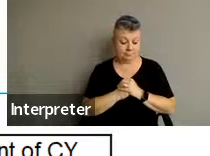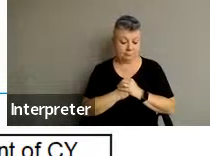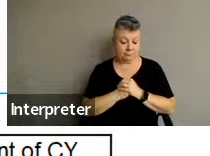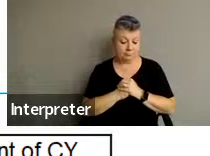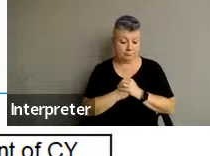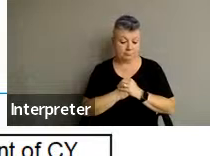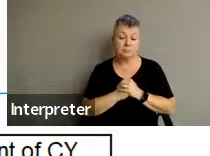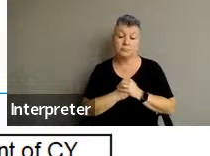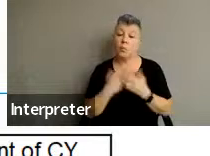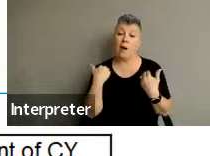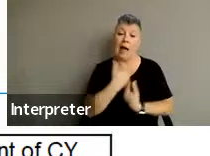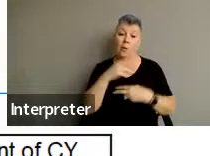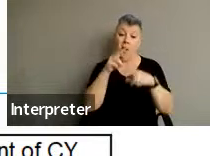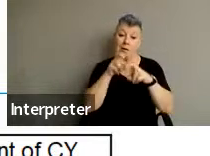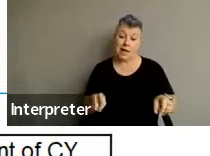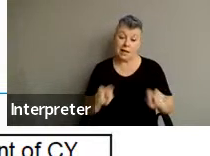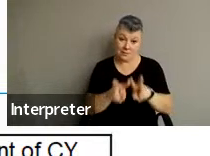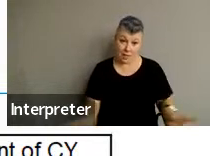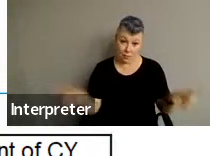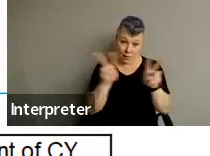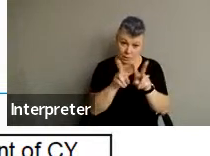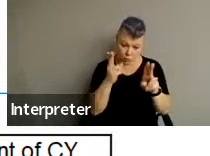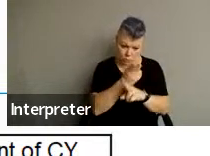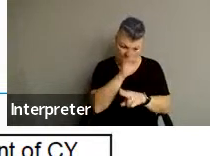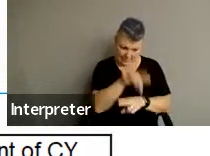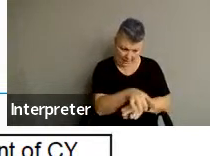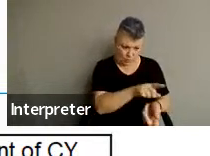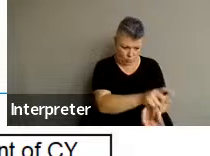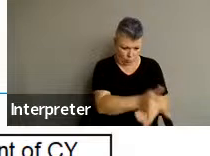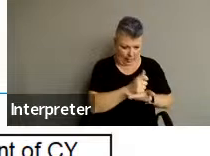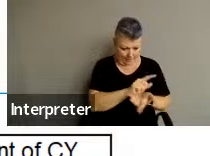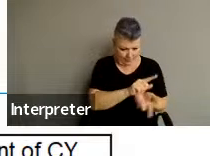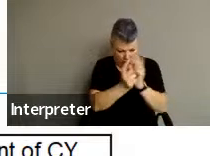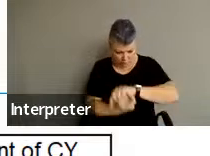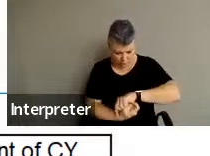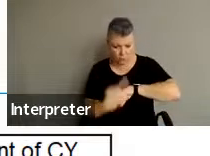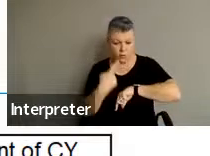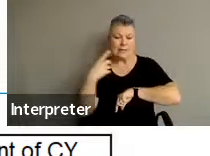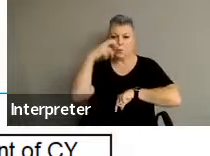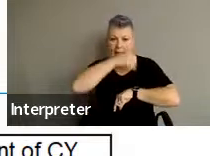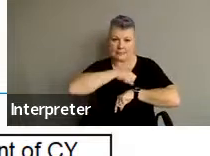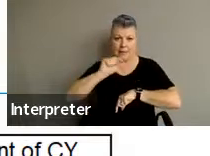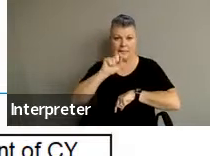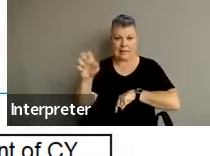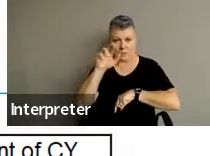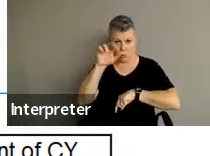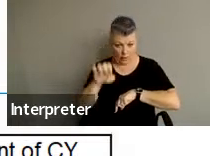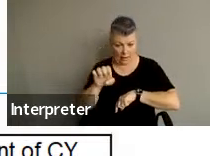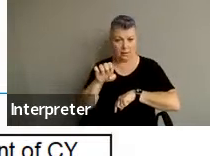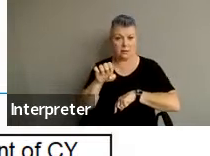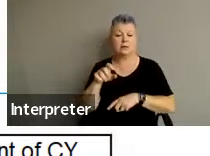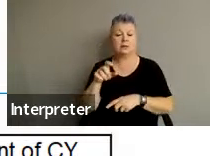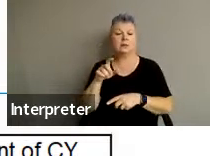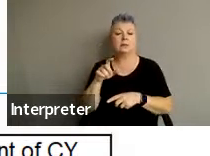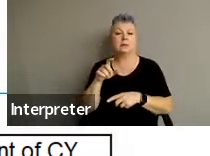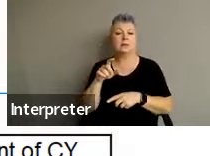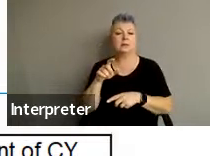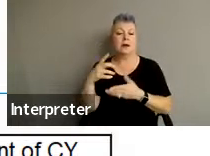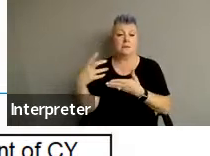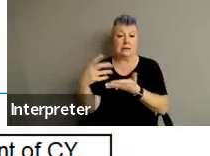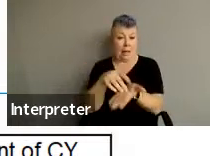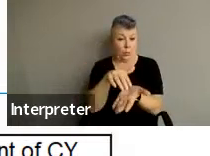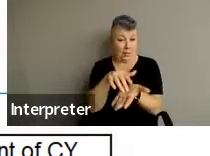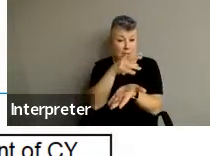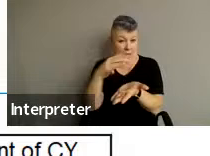Taking our assessed valuations and turning them into our estimated tax rate calculations and collections as on a revenue